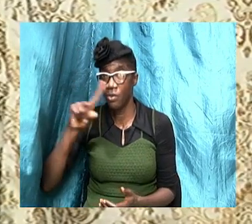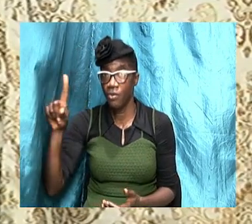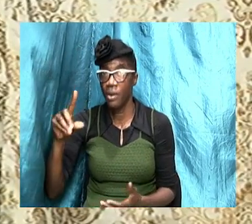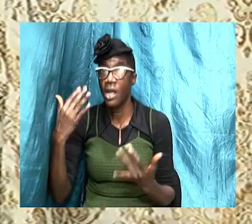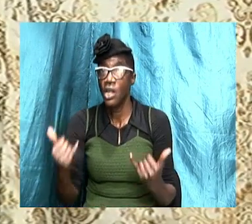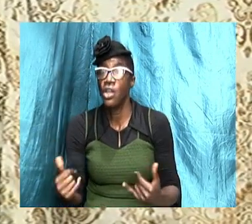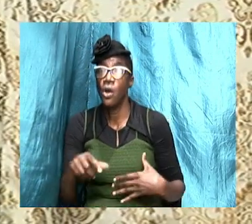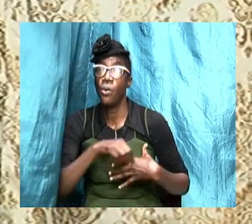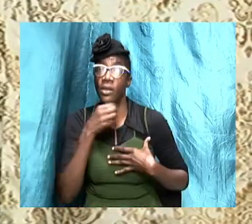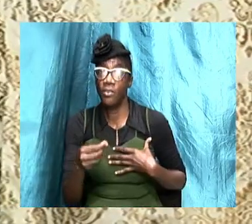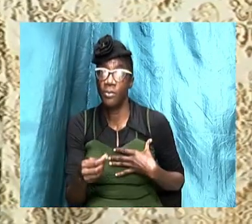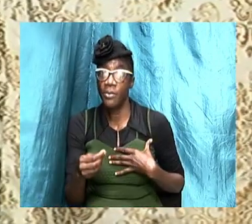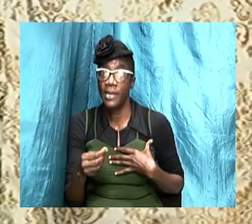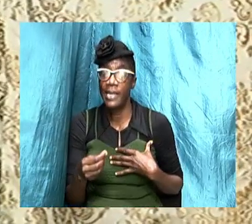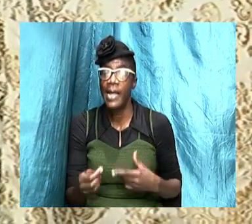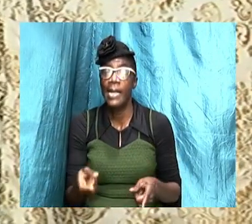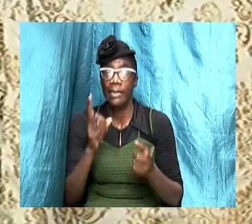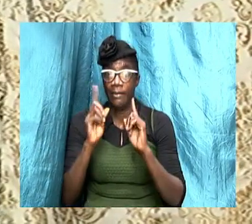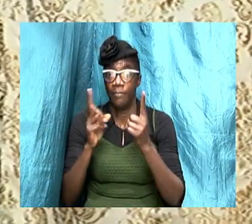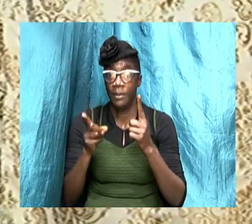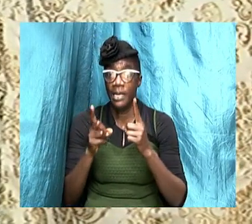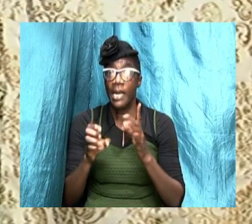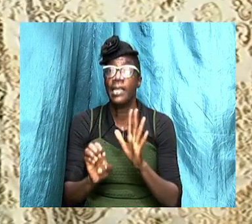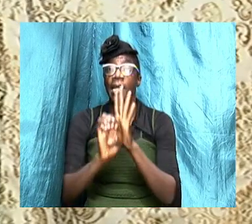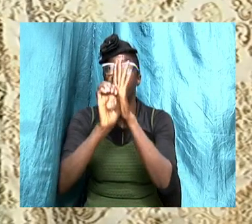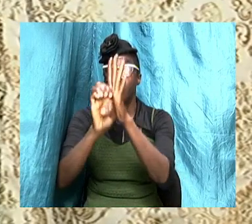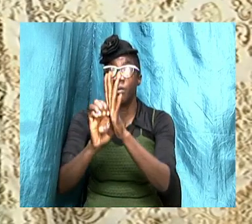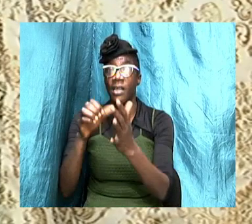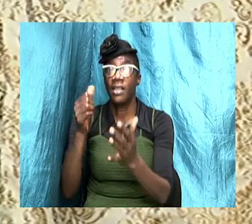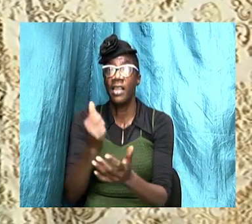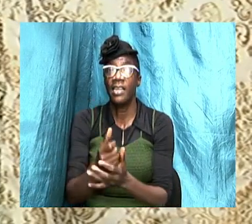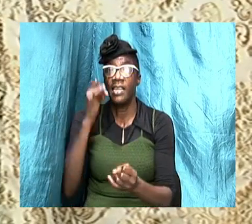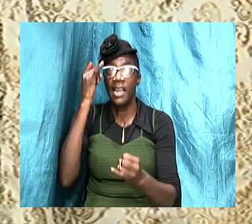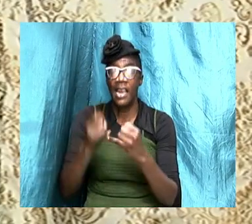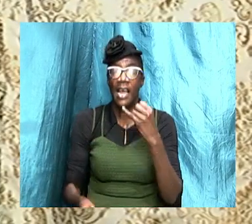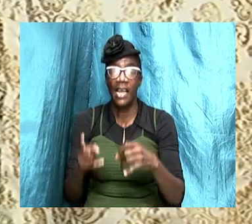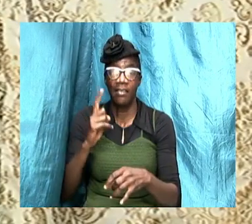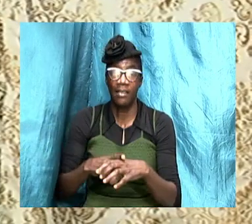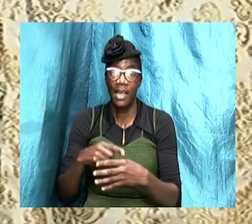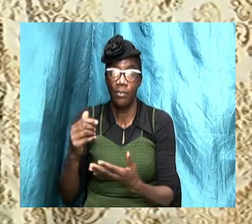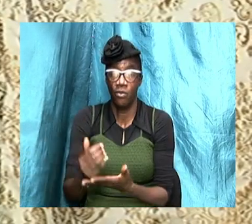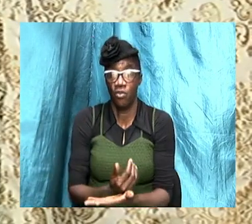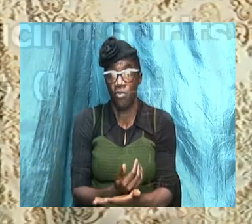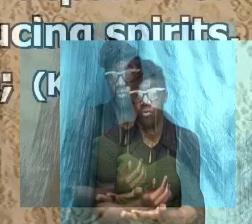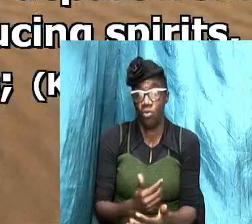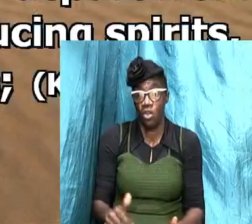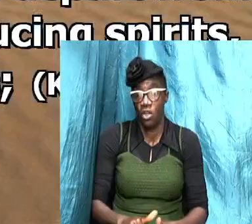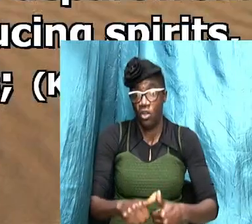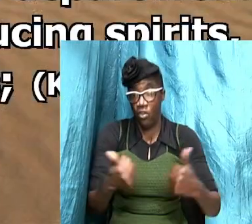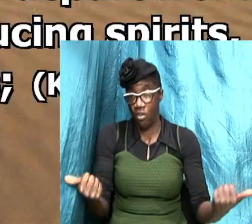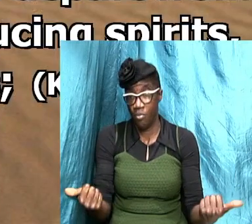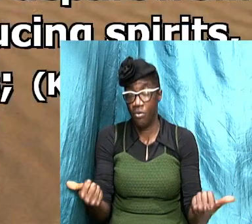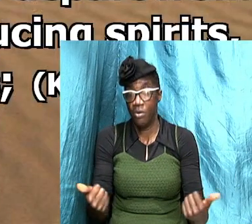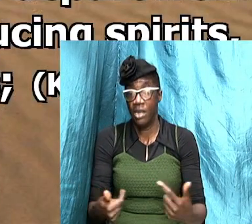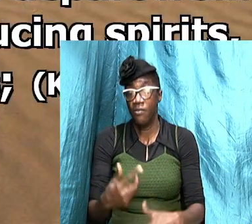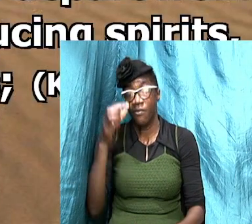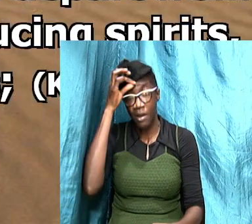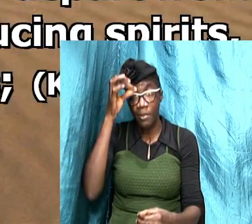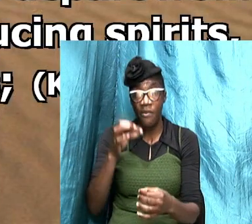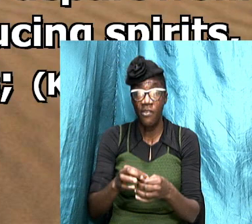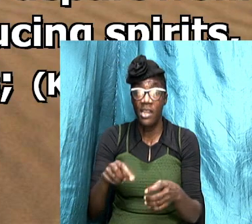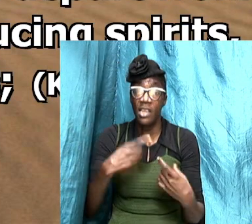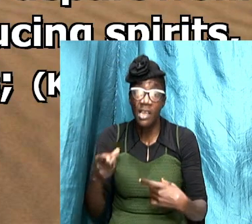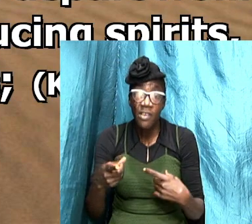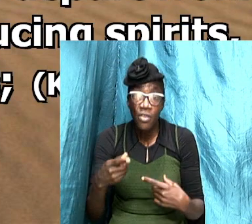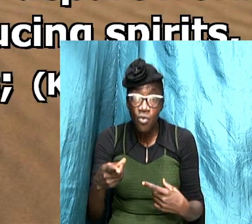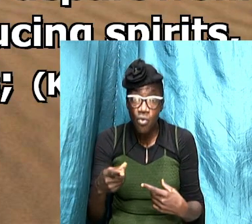the spirit speak it expressly that in the latter times some shall depart from the faith giving